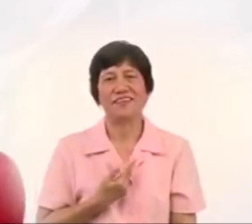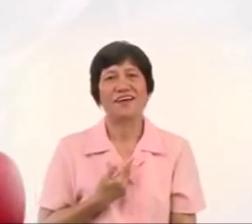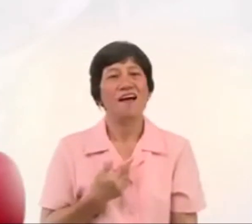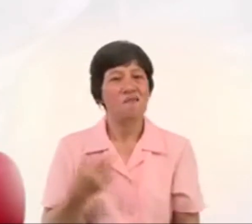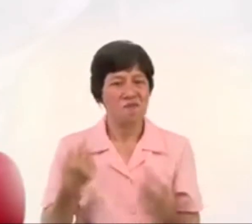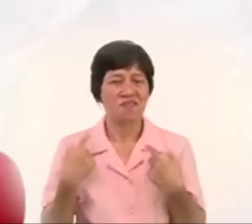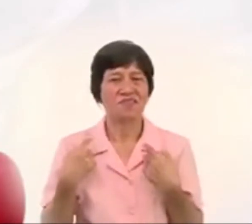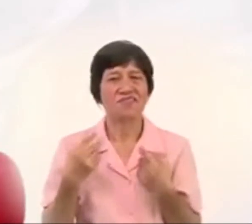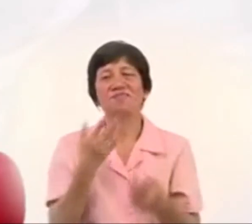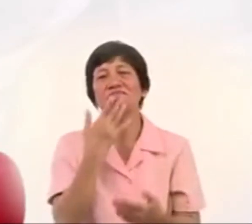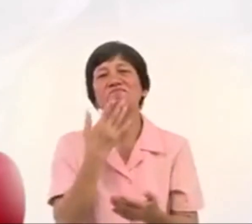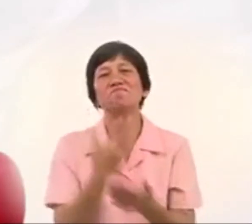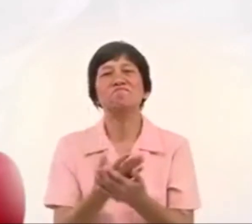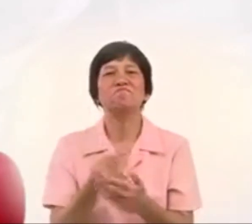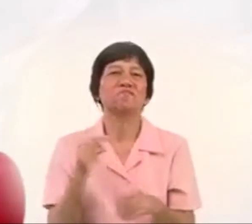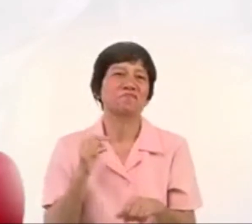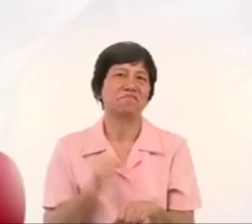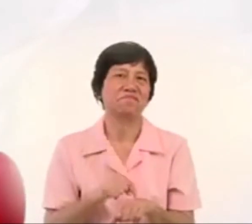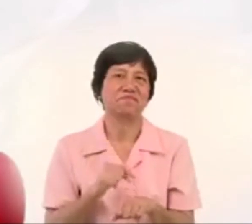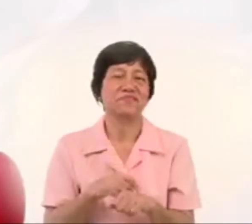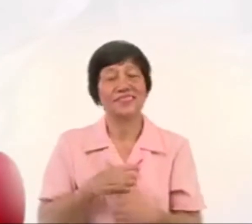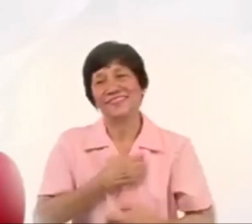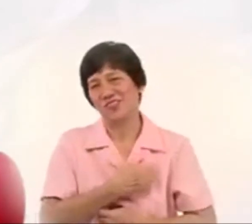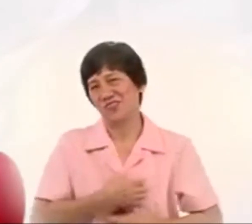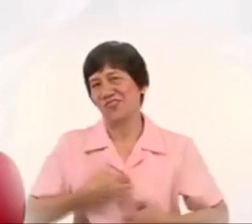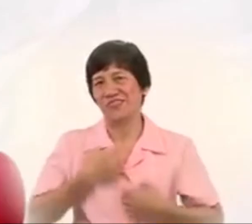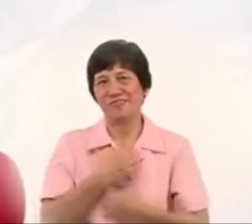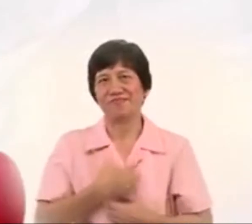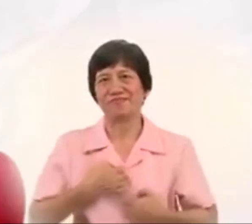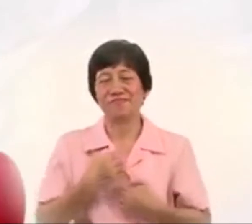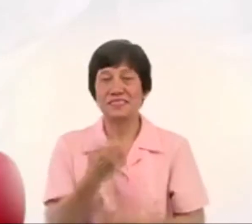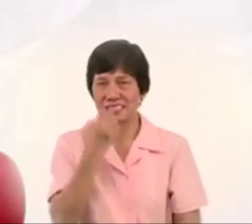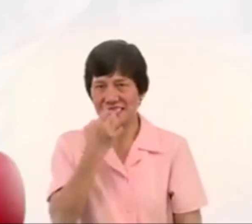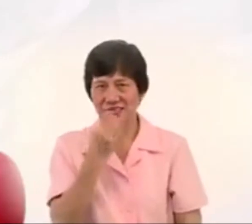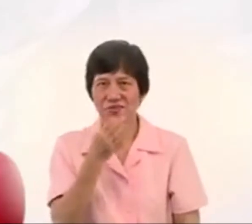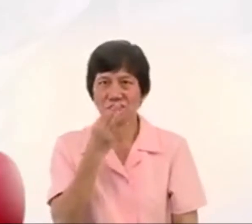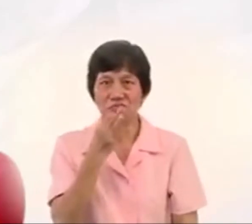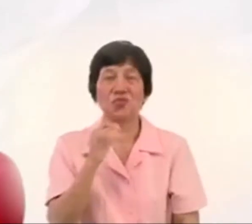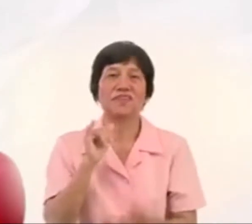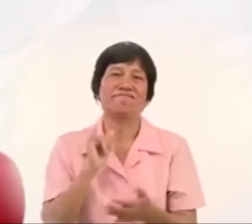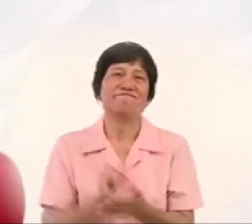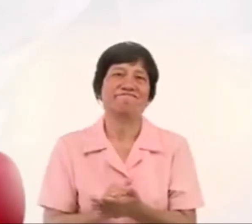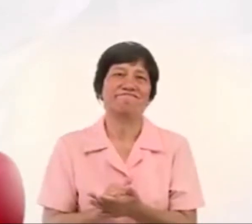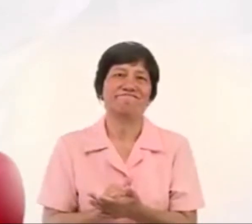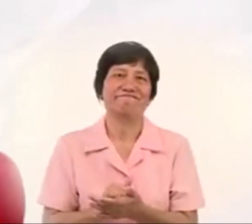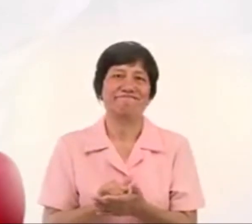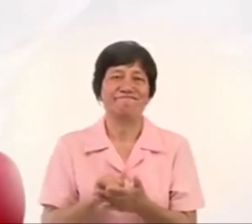a good time, enjoying eating food